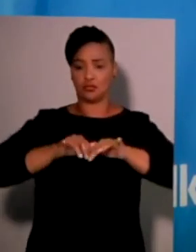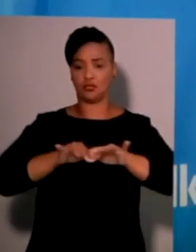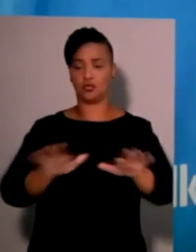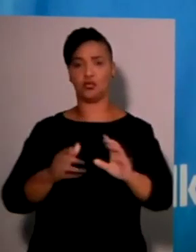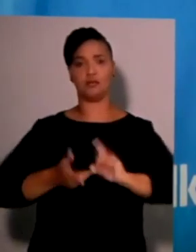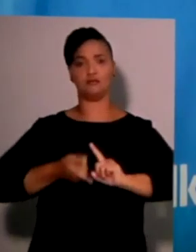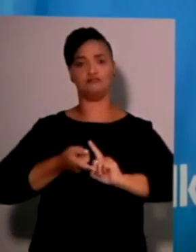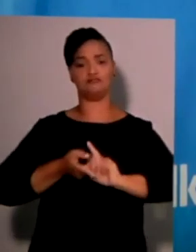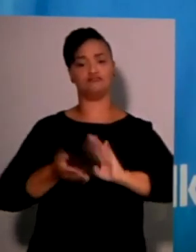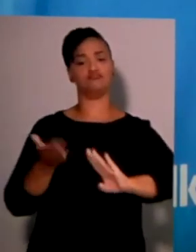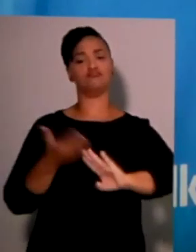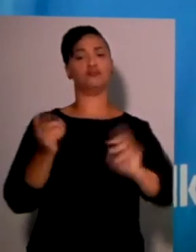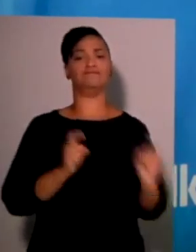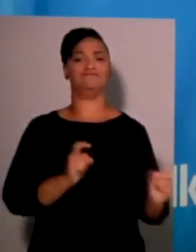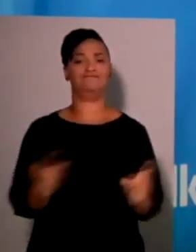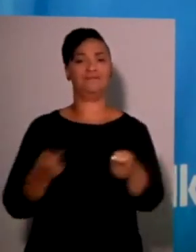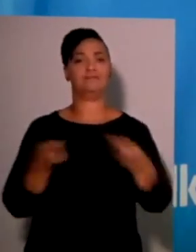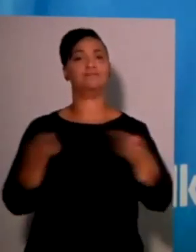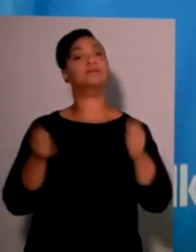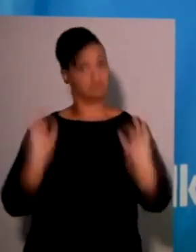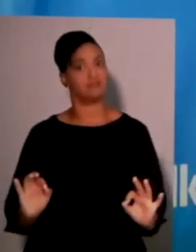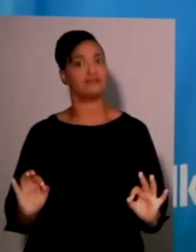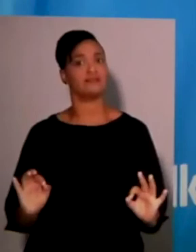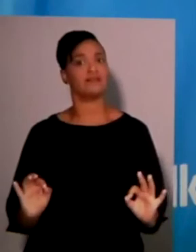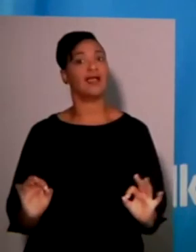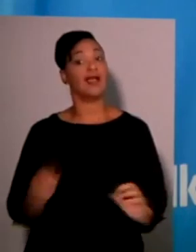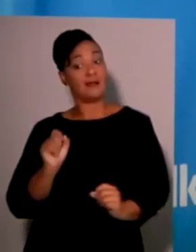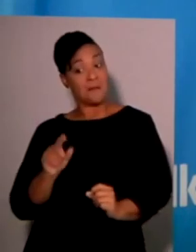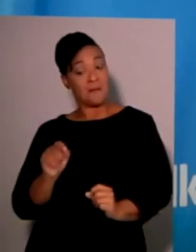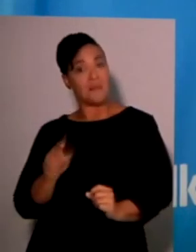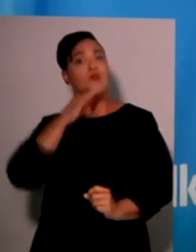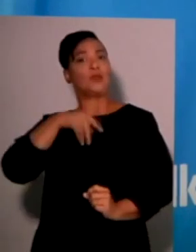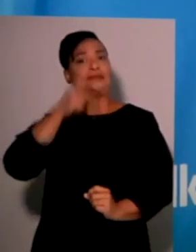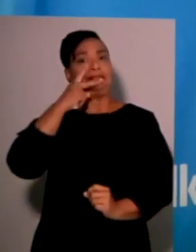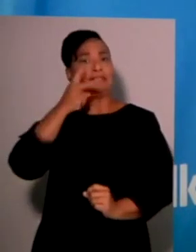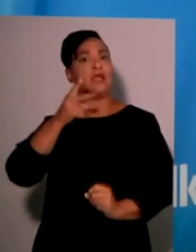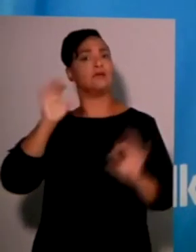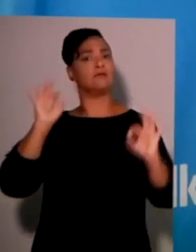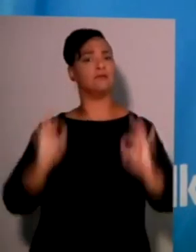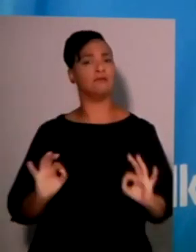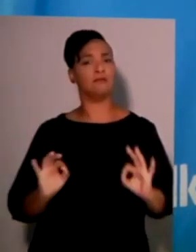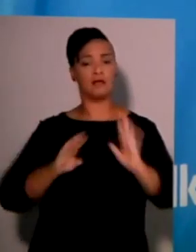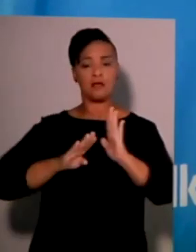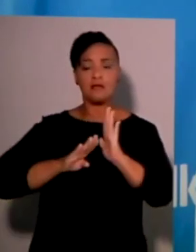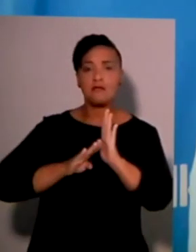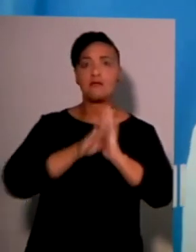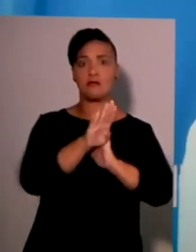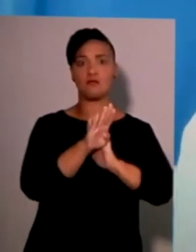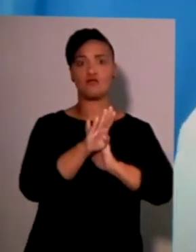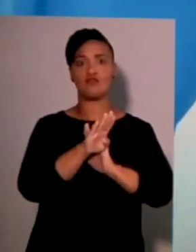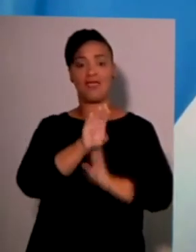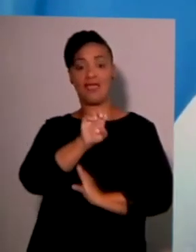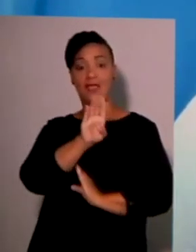efficient manner. And that has had the impact of improving our mobile EBITDA